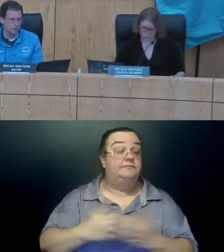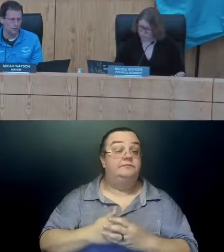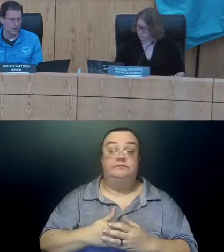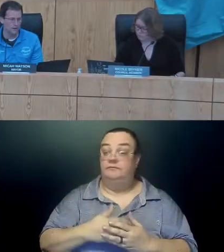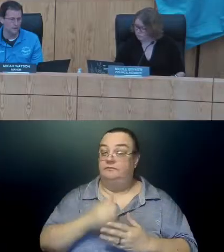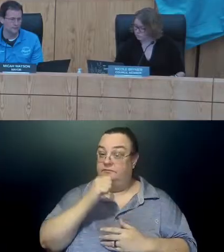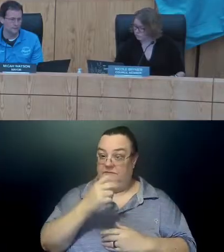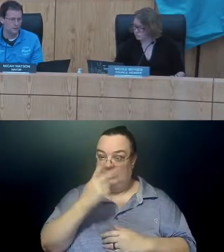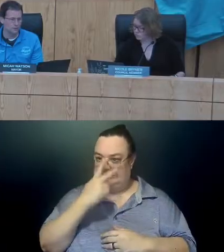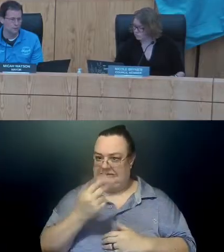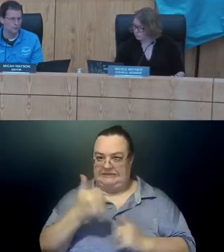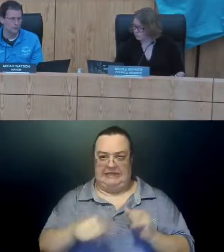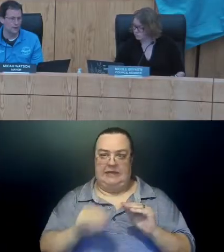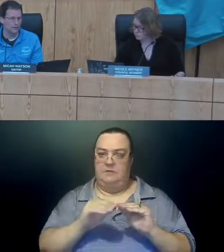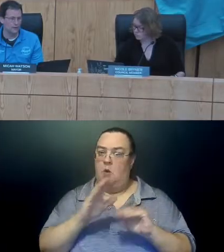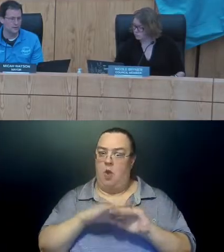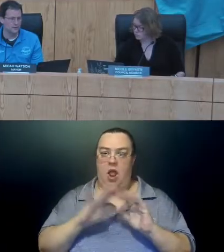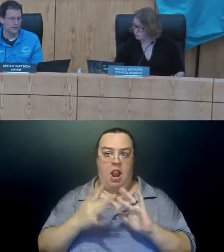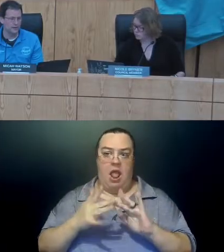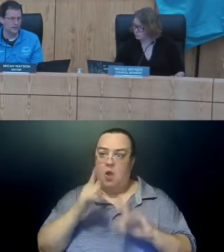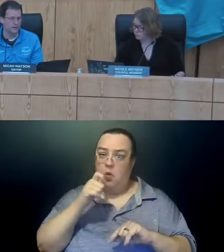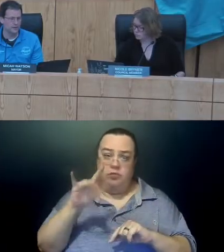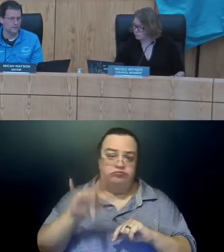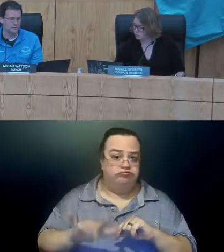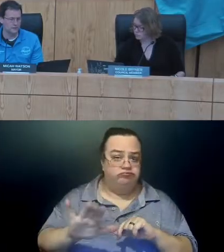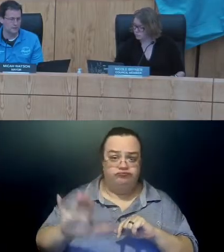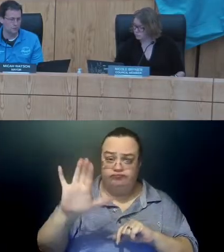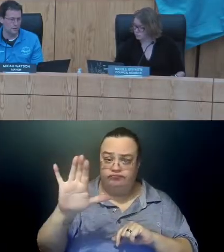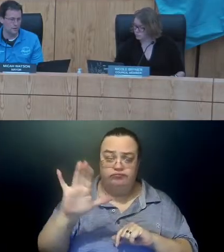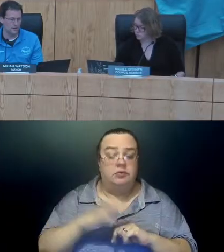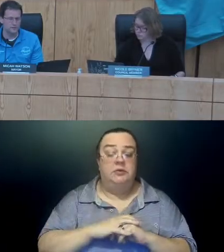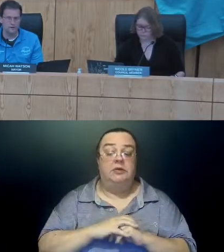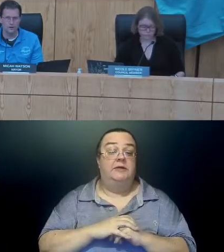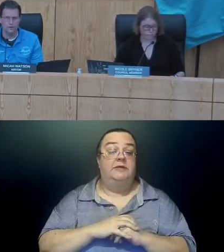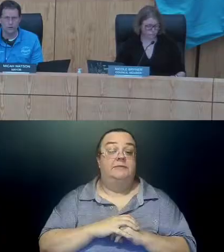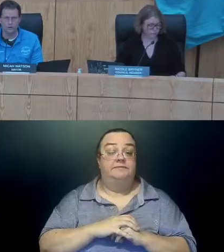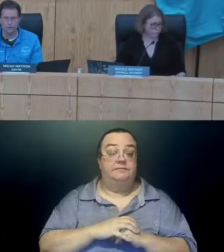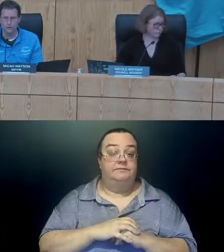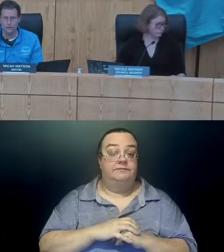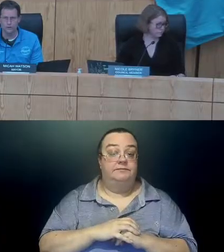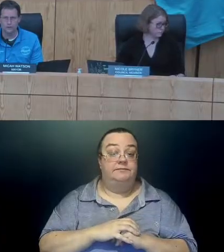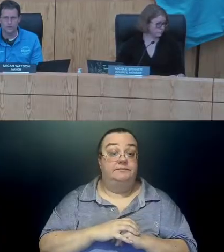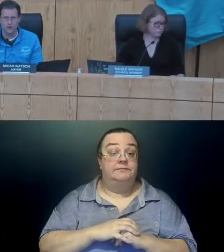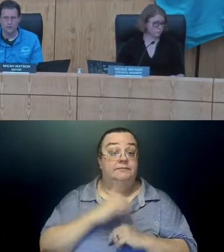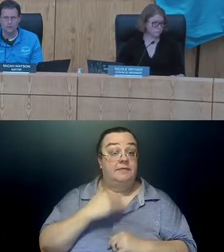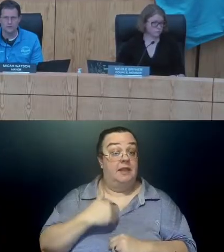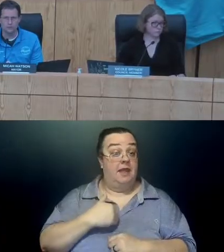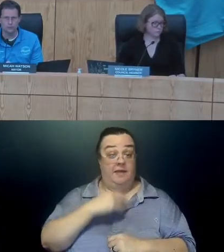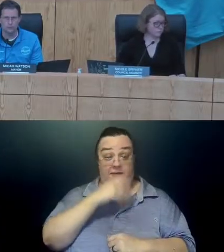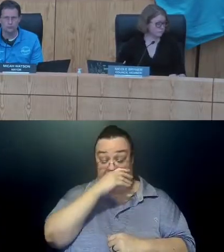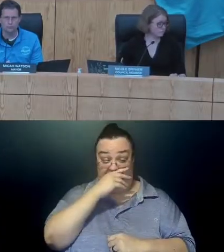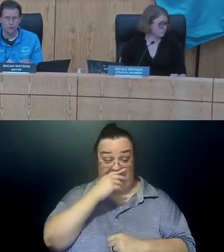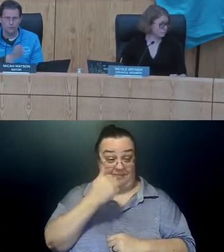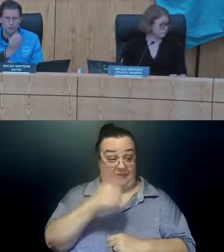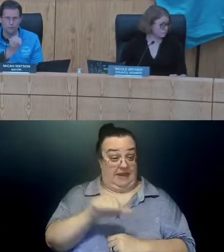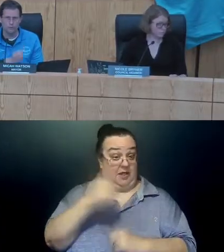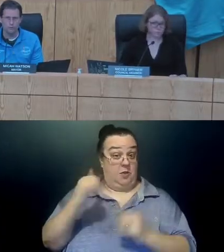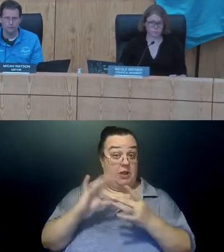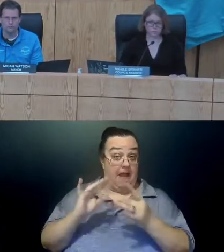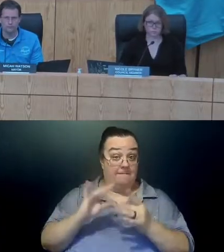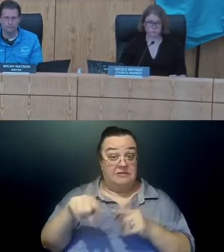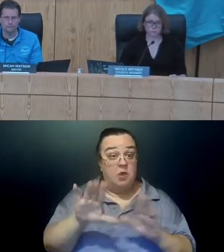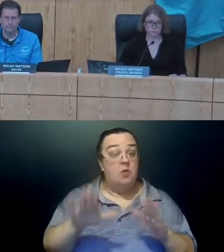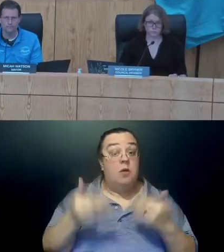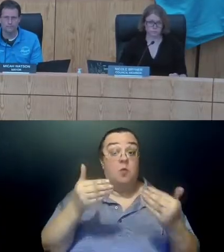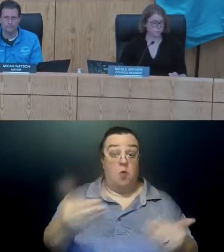else online, with not seeing any hands raised. Are there other comments in the room? Go ahead and walk